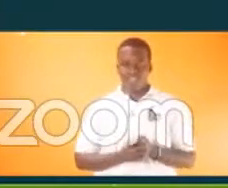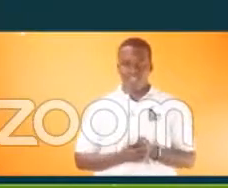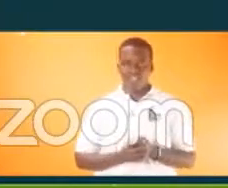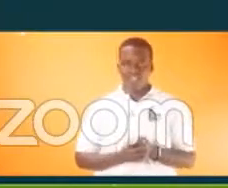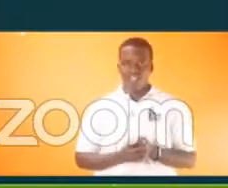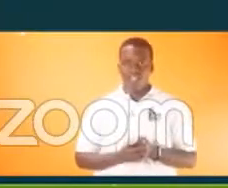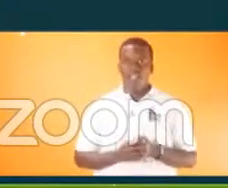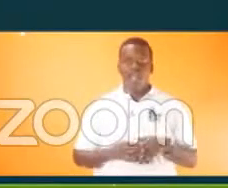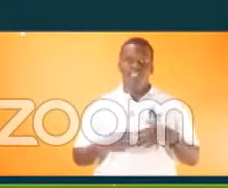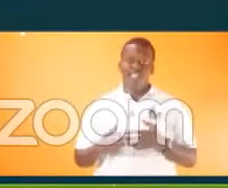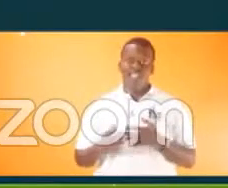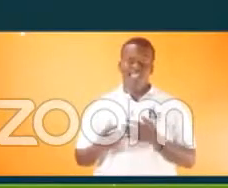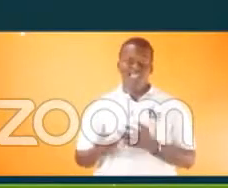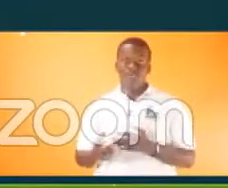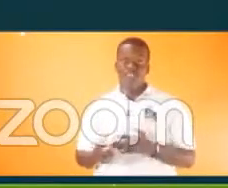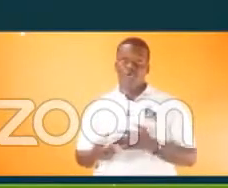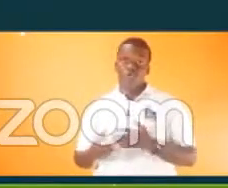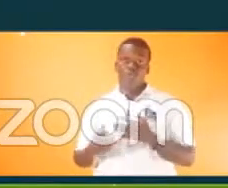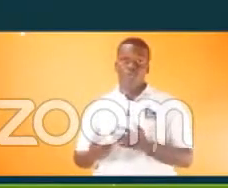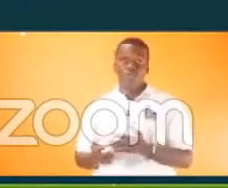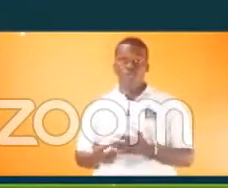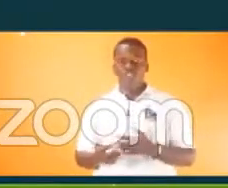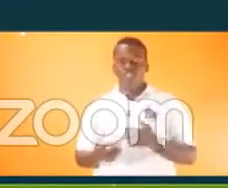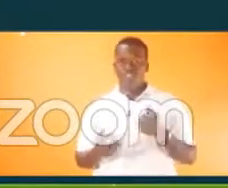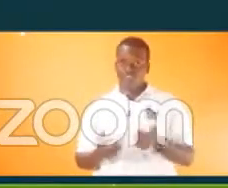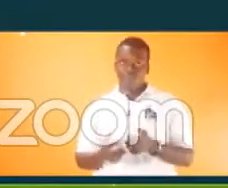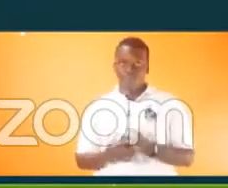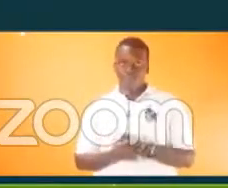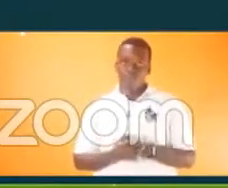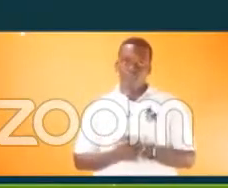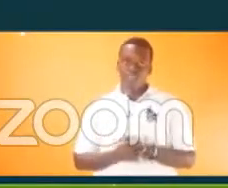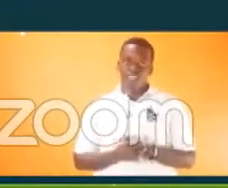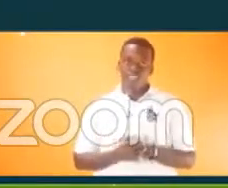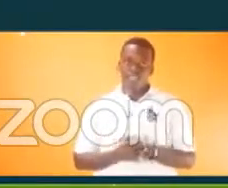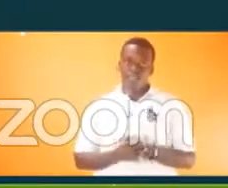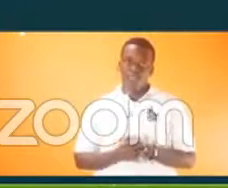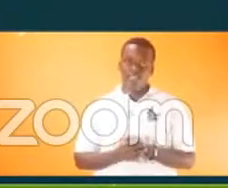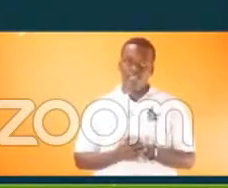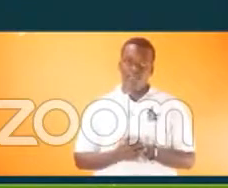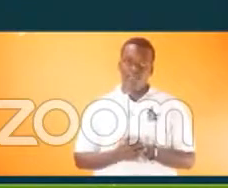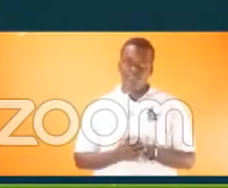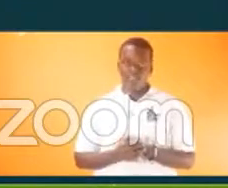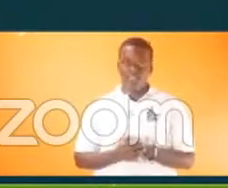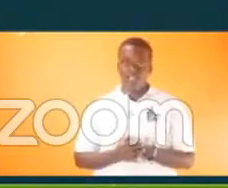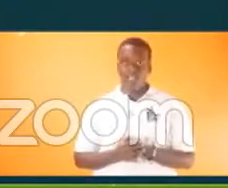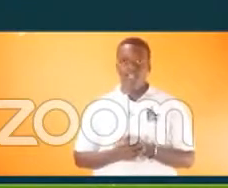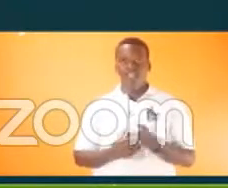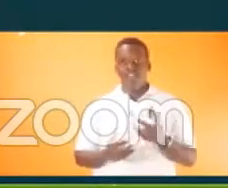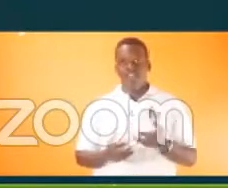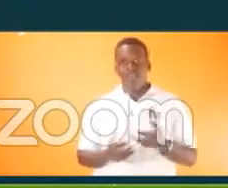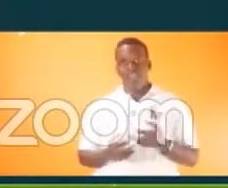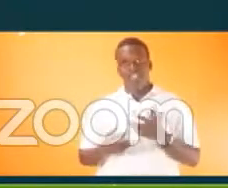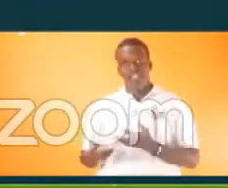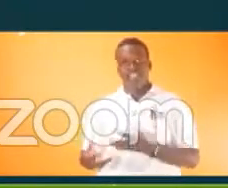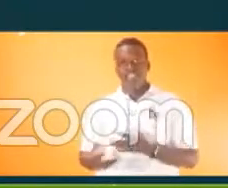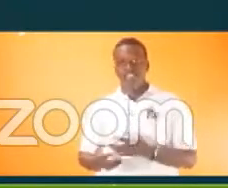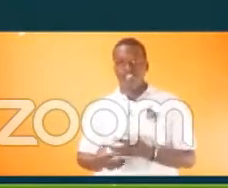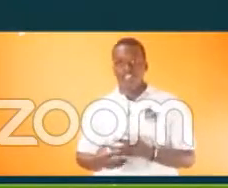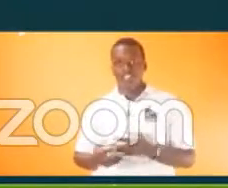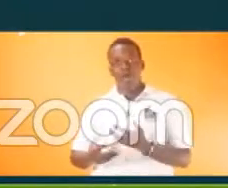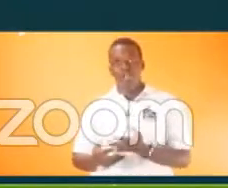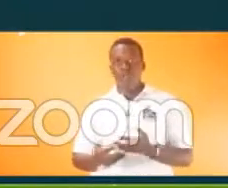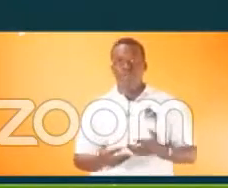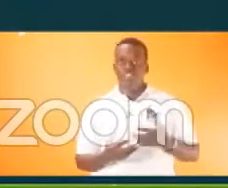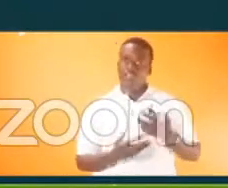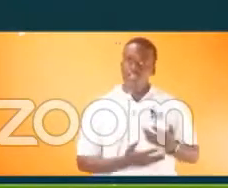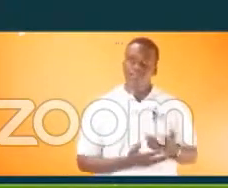many others, our target customers also include the users and their families themselves, government and its